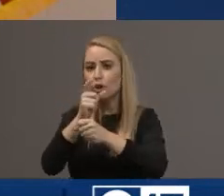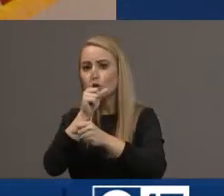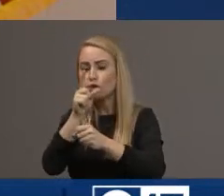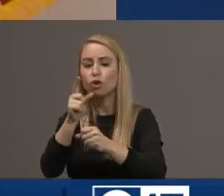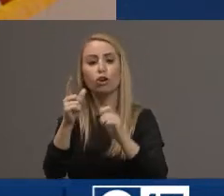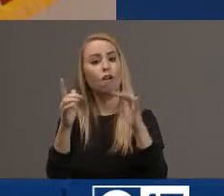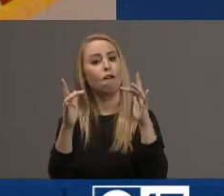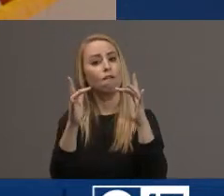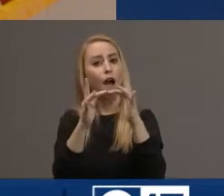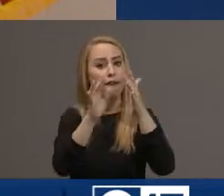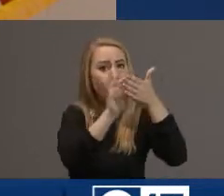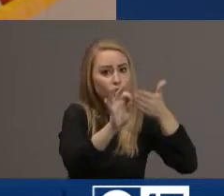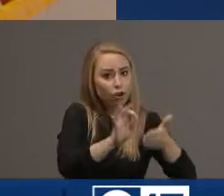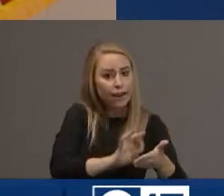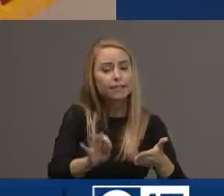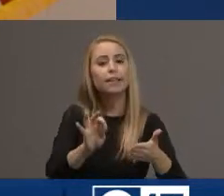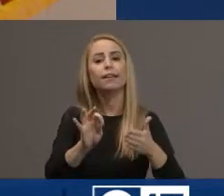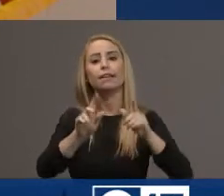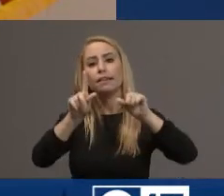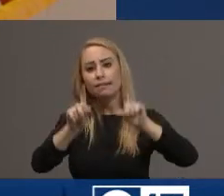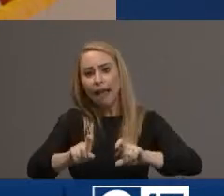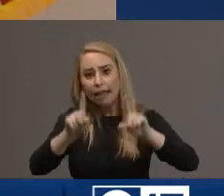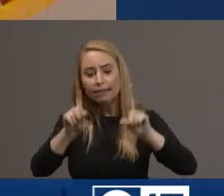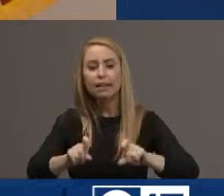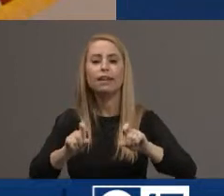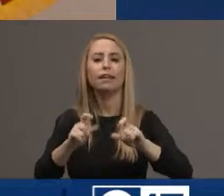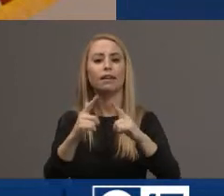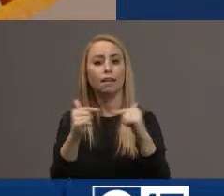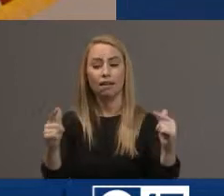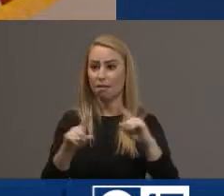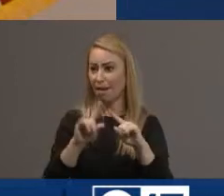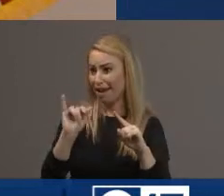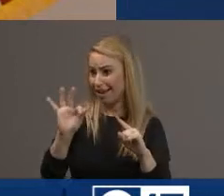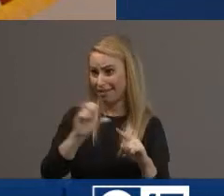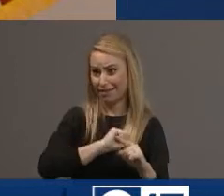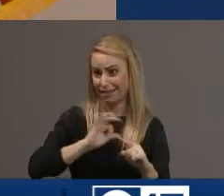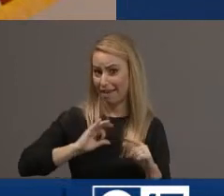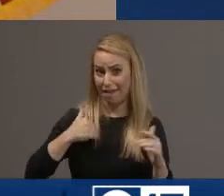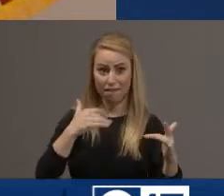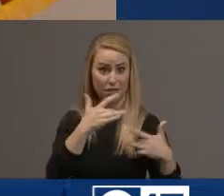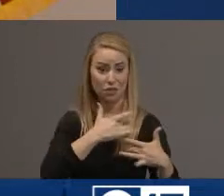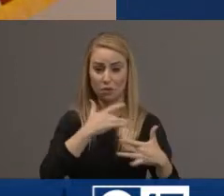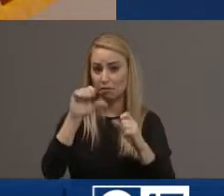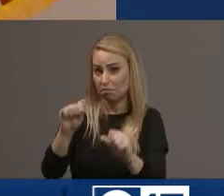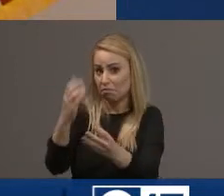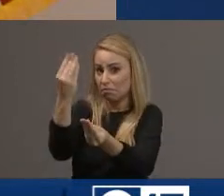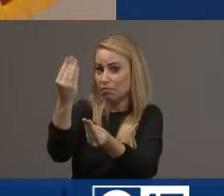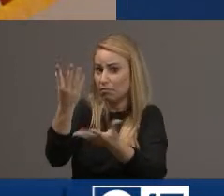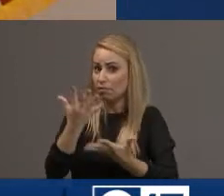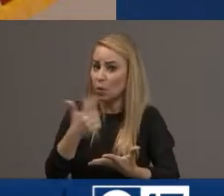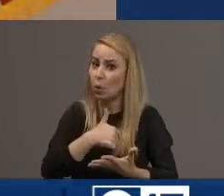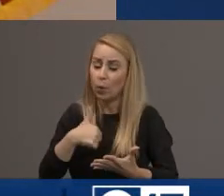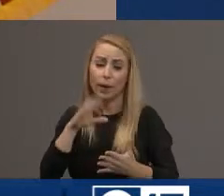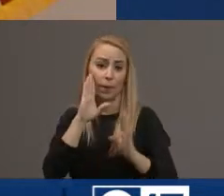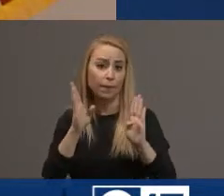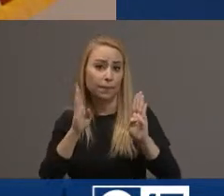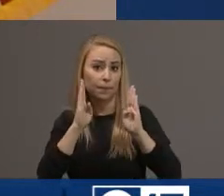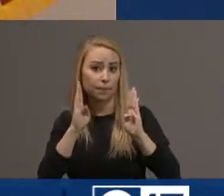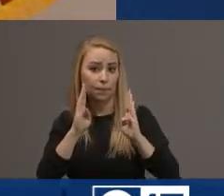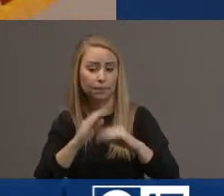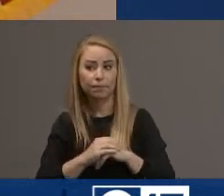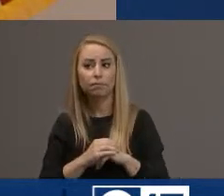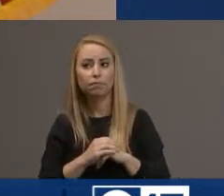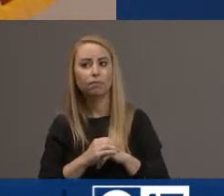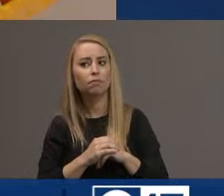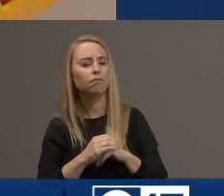as well as advanced testing. But if any staff has any concerns, they can always bring it up. We will listen. So